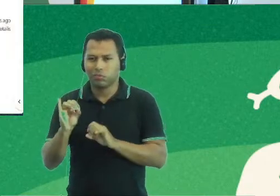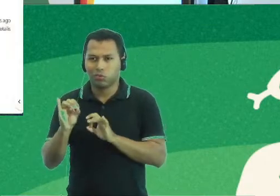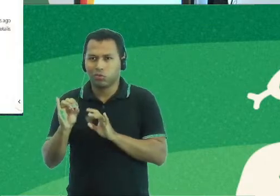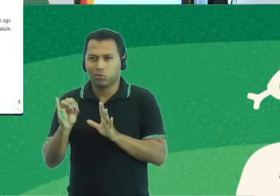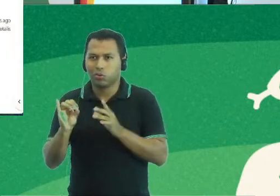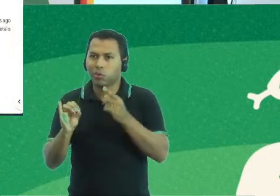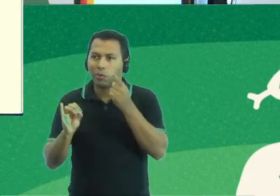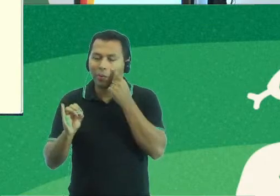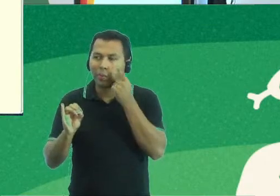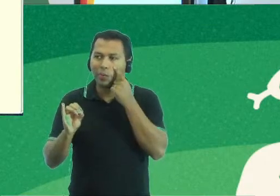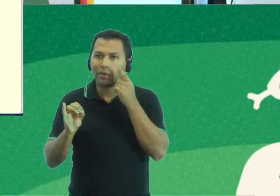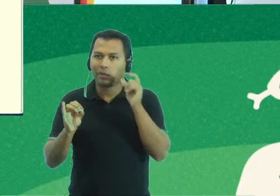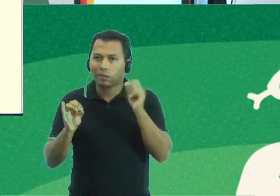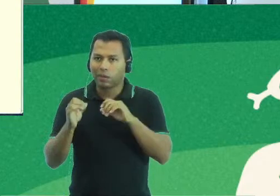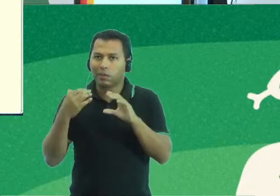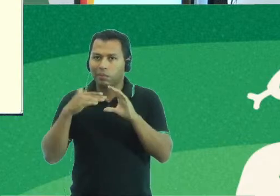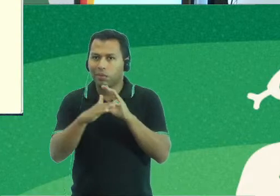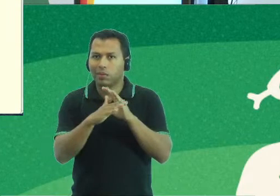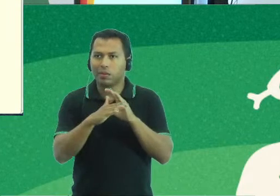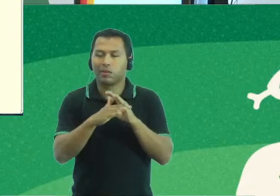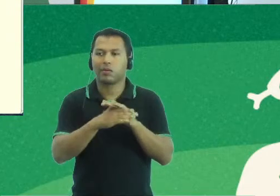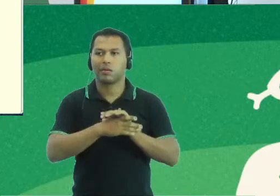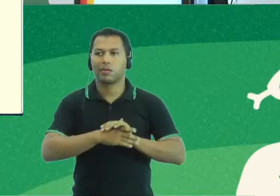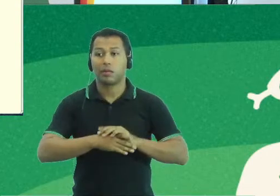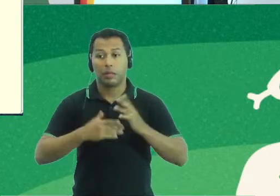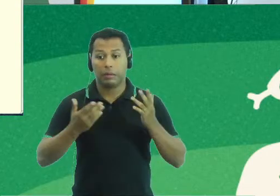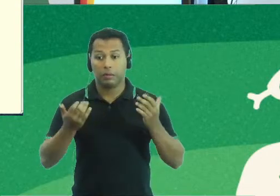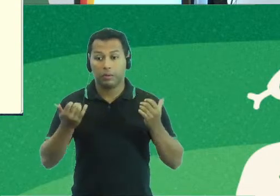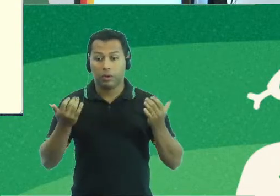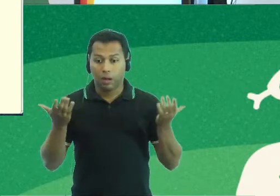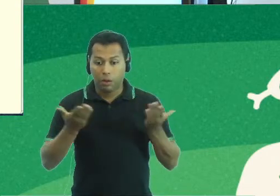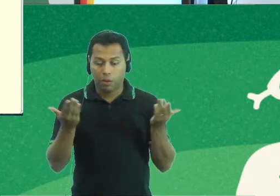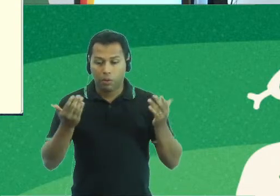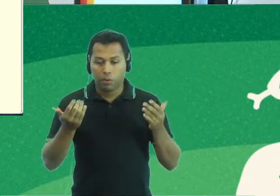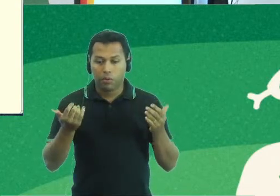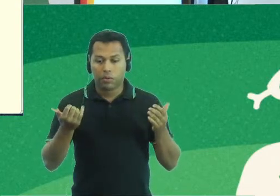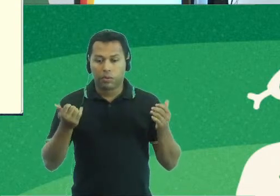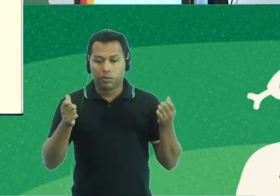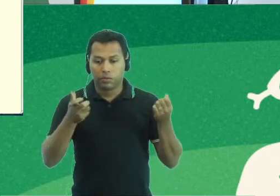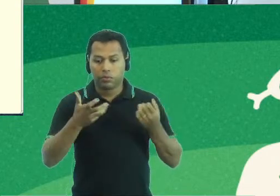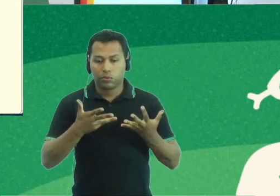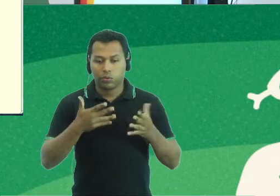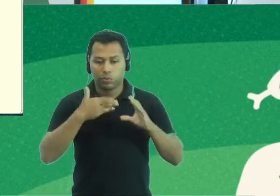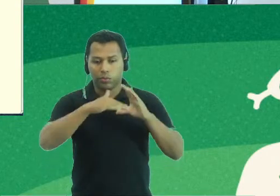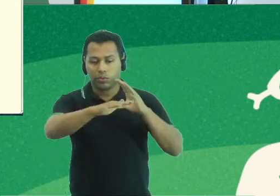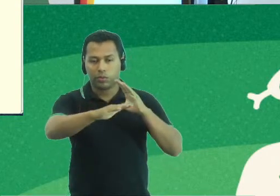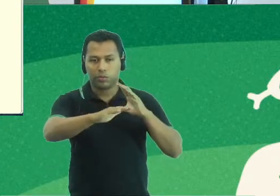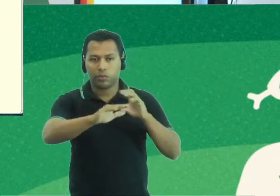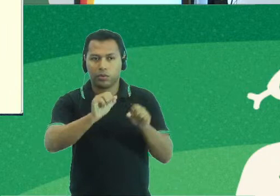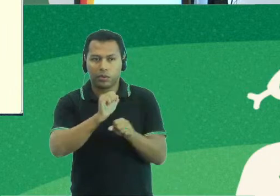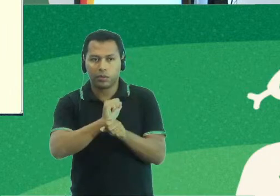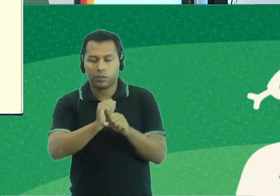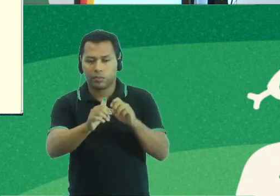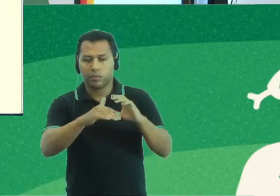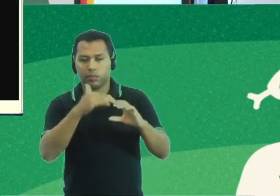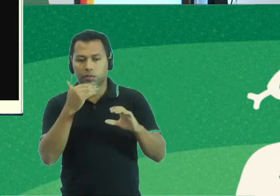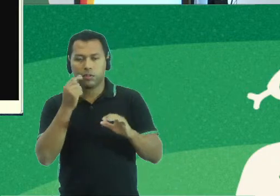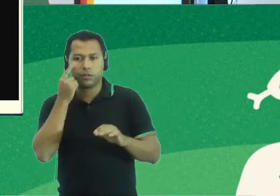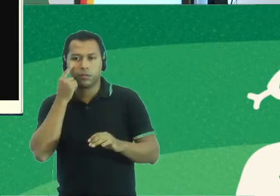Cool, so it says message sent, and now I wait for that to come through. I see the ngrok is loading.